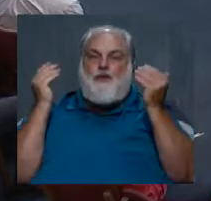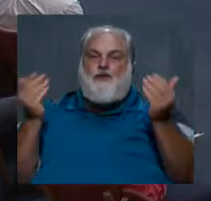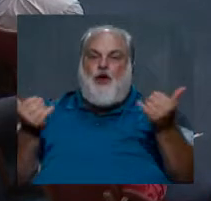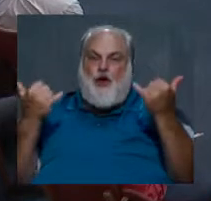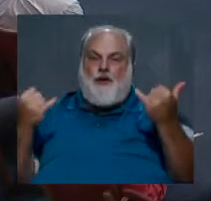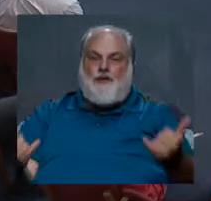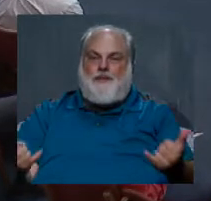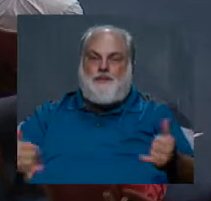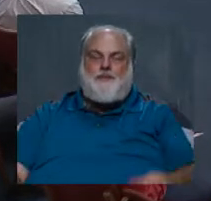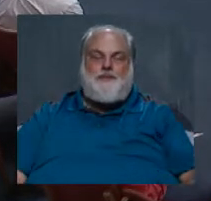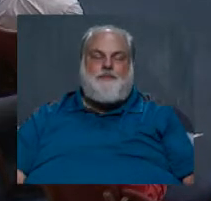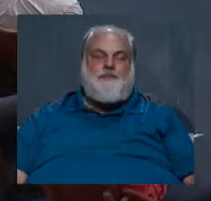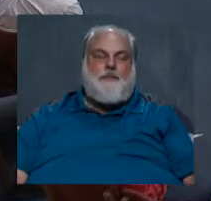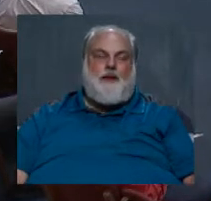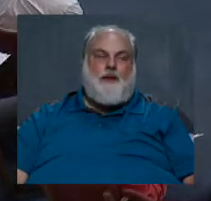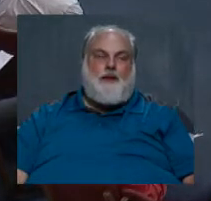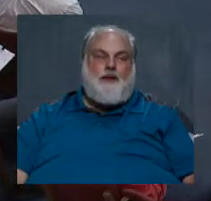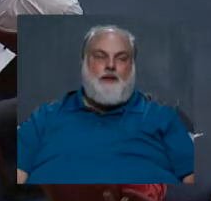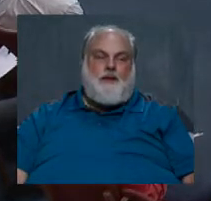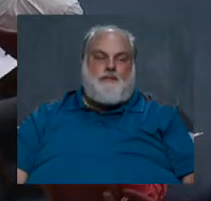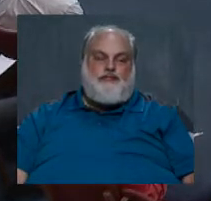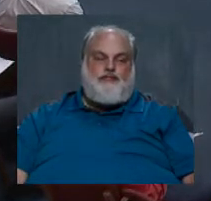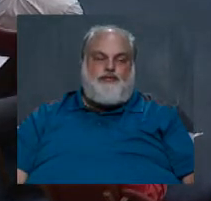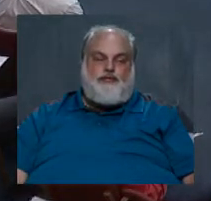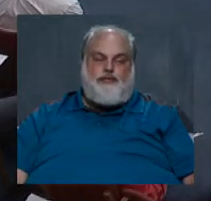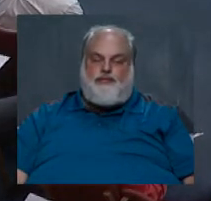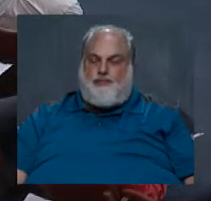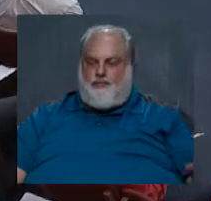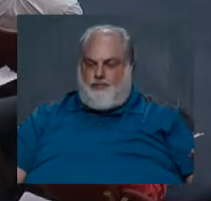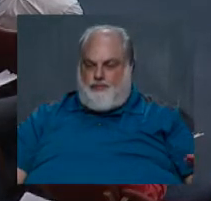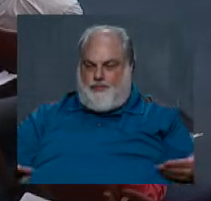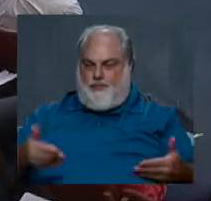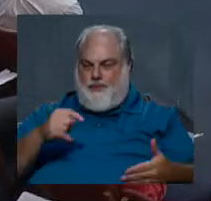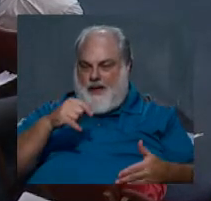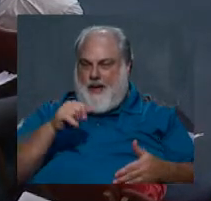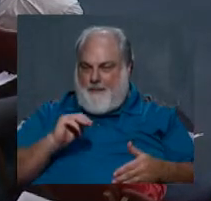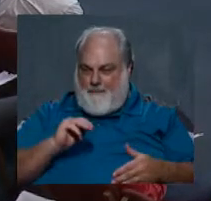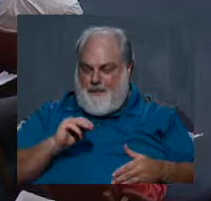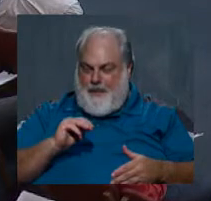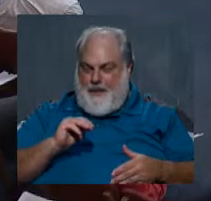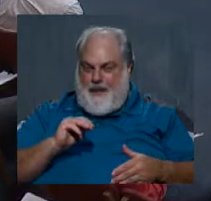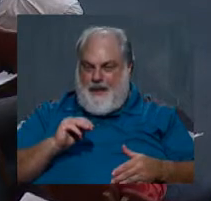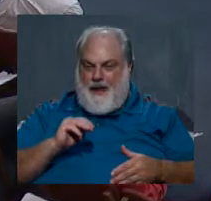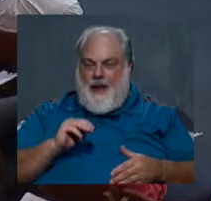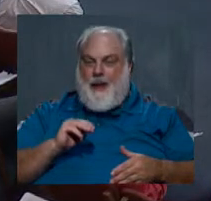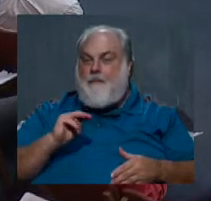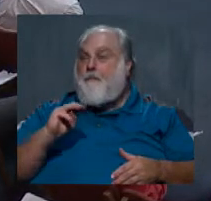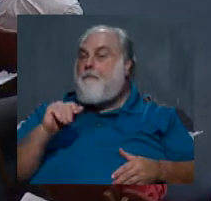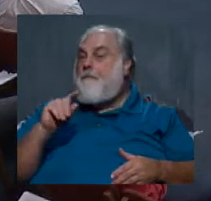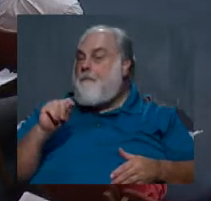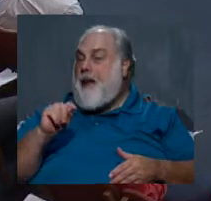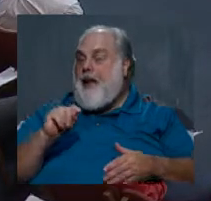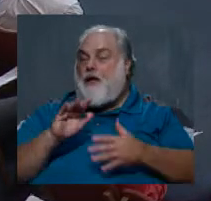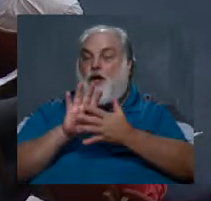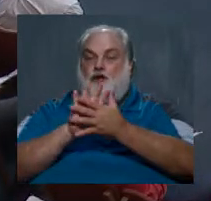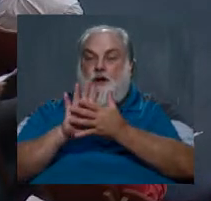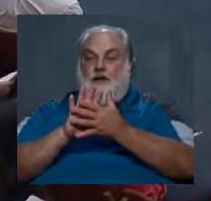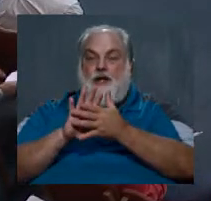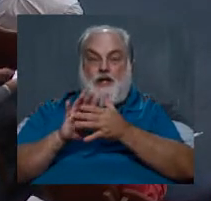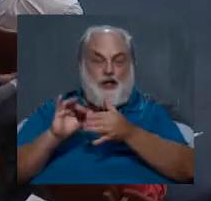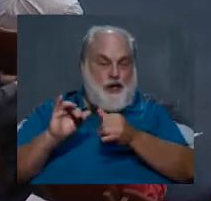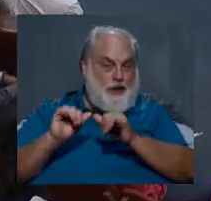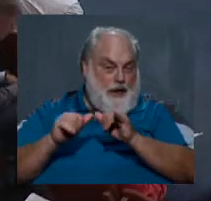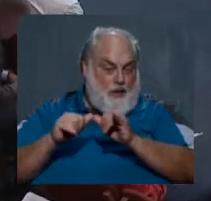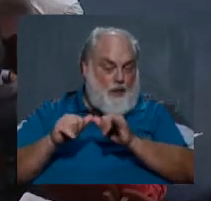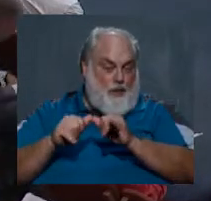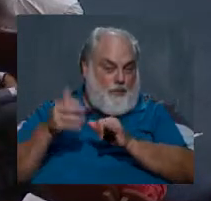Donna. I'm going to introduce the item, and then Nat, Traffic Engineering, is going to come up and show a presentation, and then it'll come back to